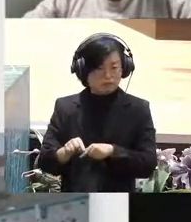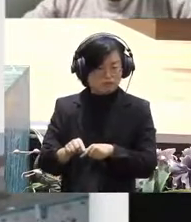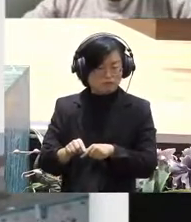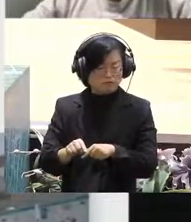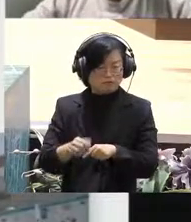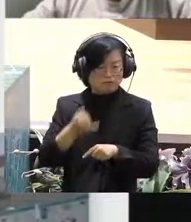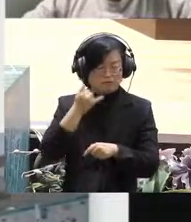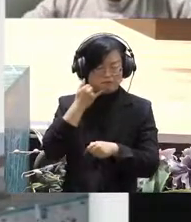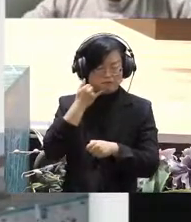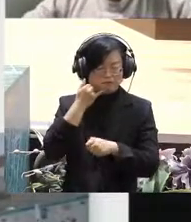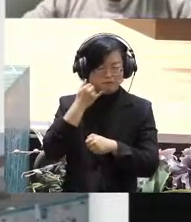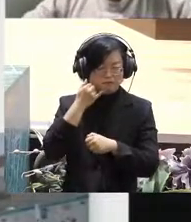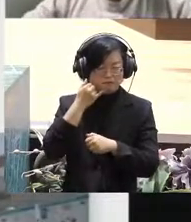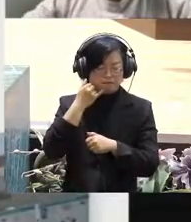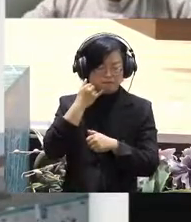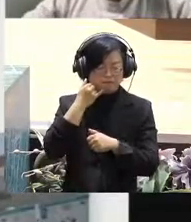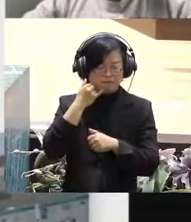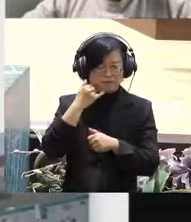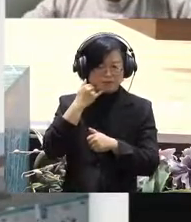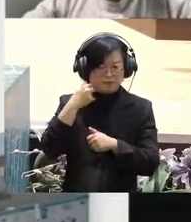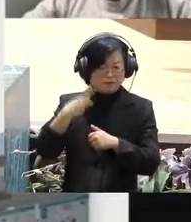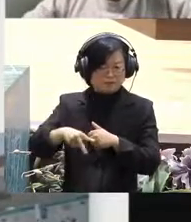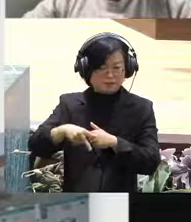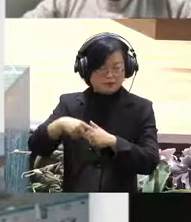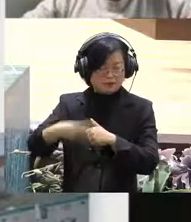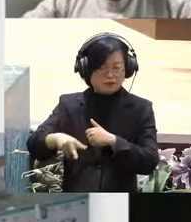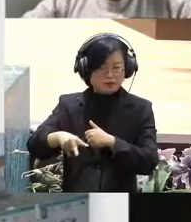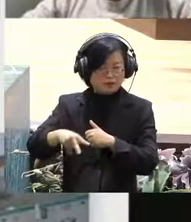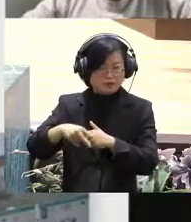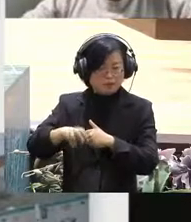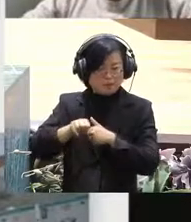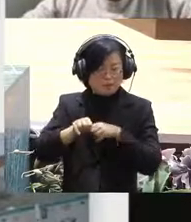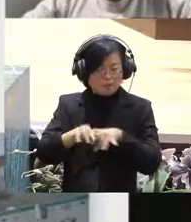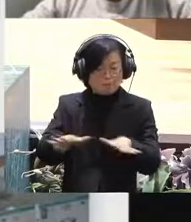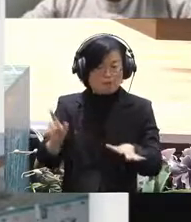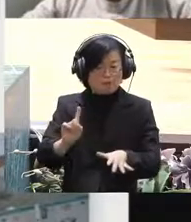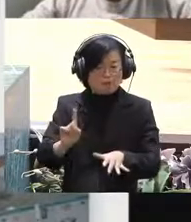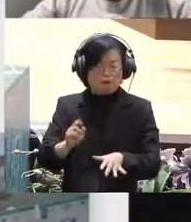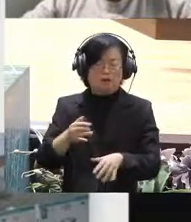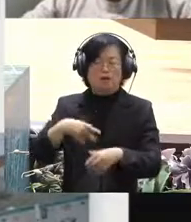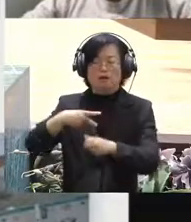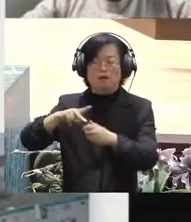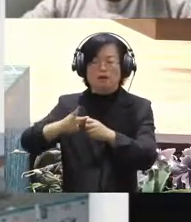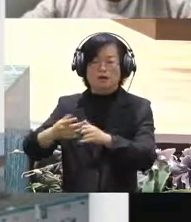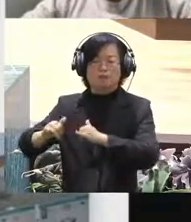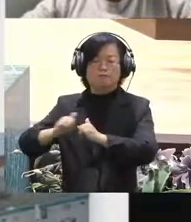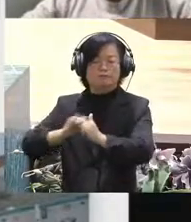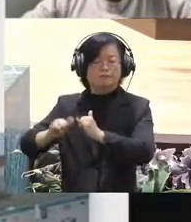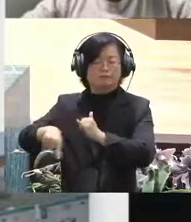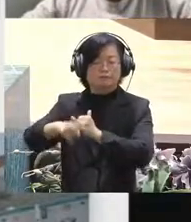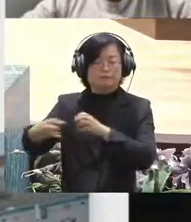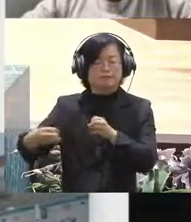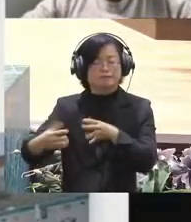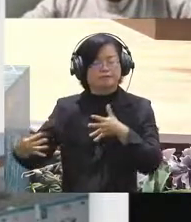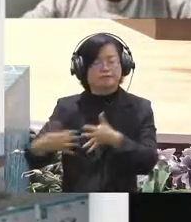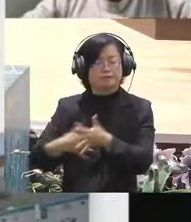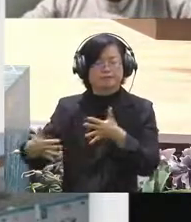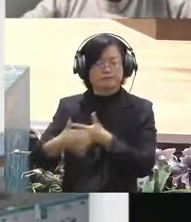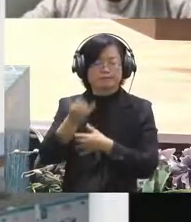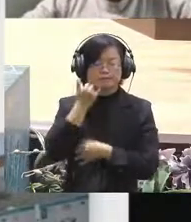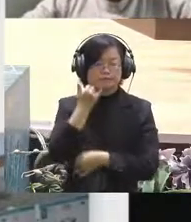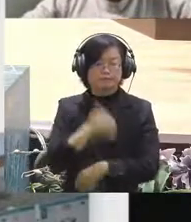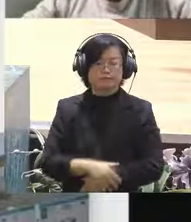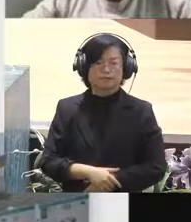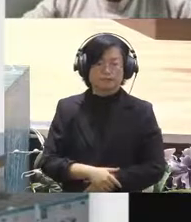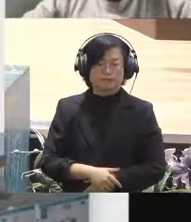And lastly, we realize the importance of having a strategy at the heart of the government that ensures that the open